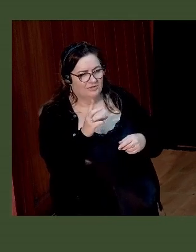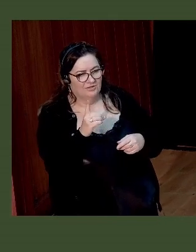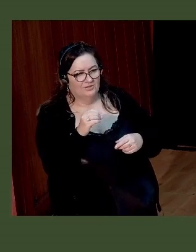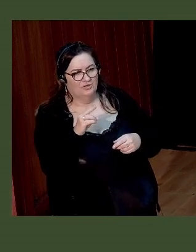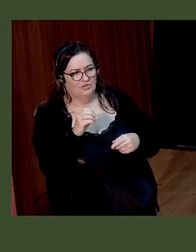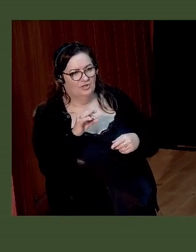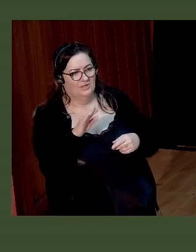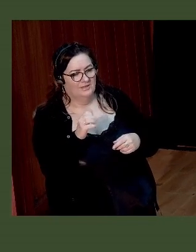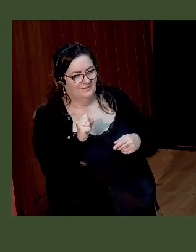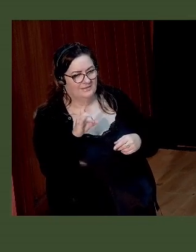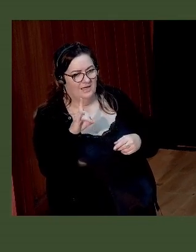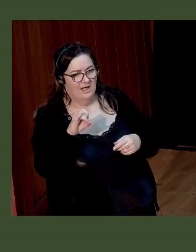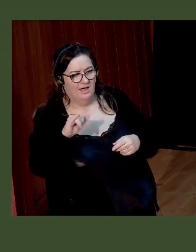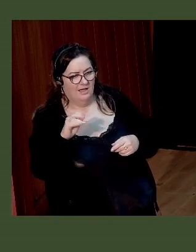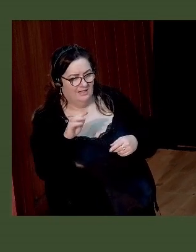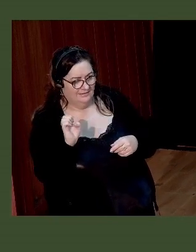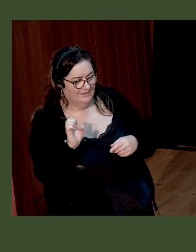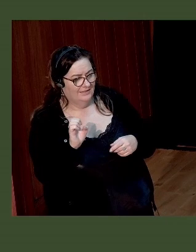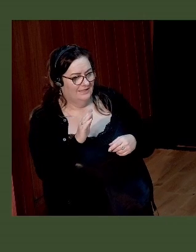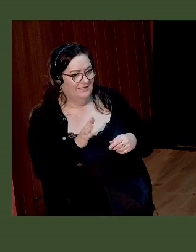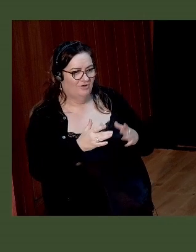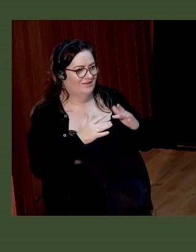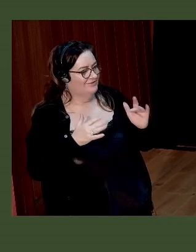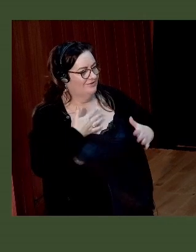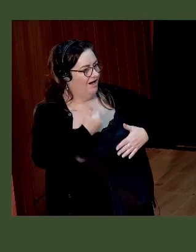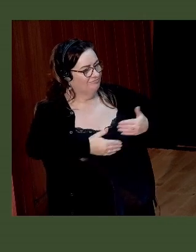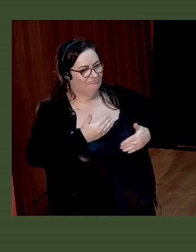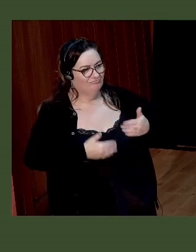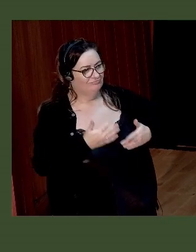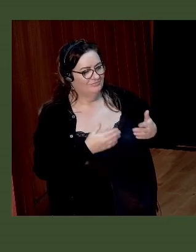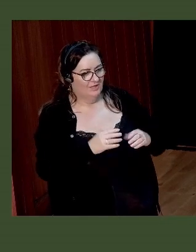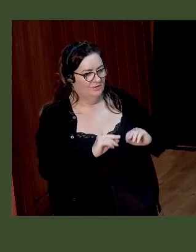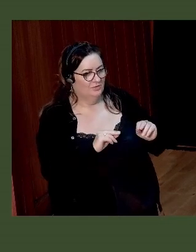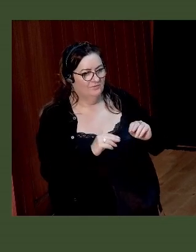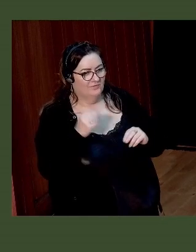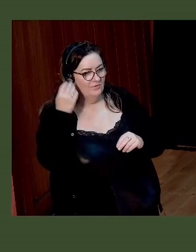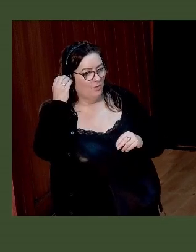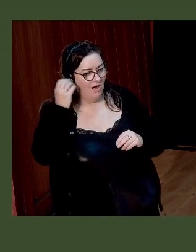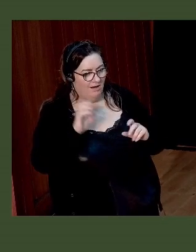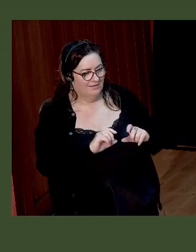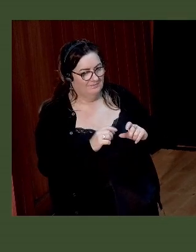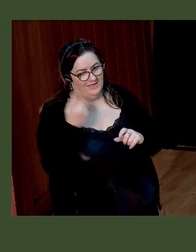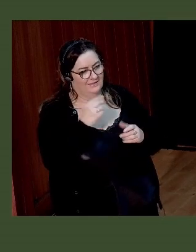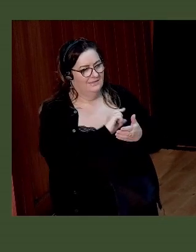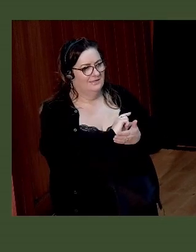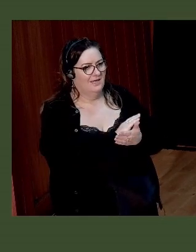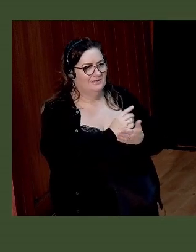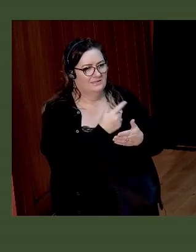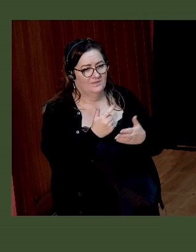Dr. Douglas Hyde, when he made an evangelical start to the new service on a wireless service on the first day of January